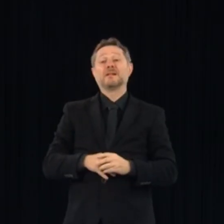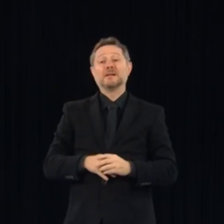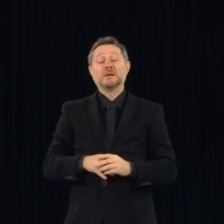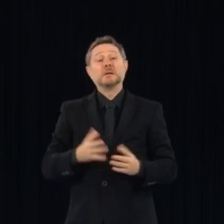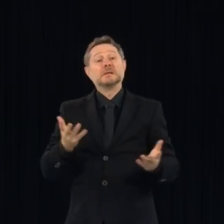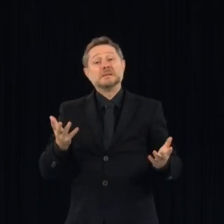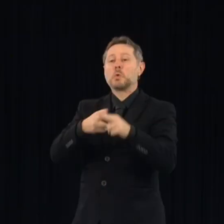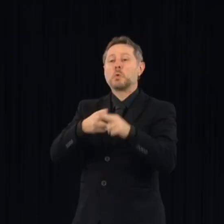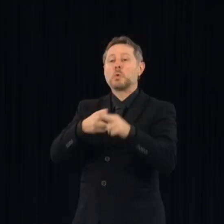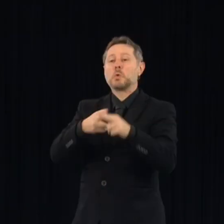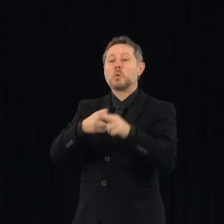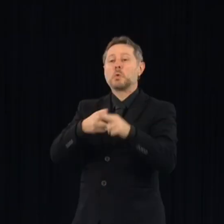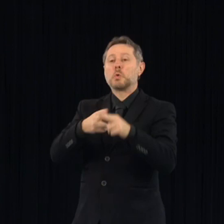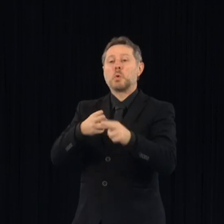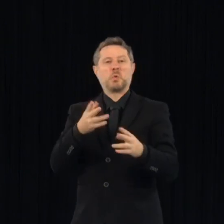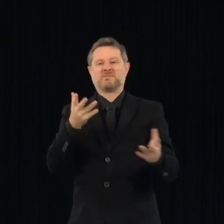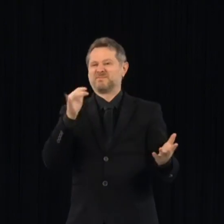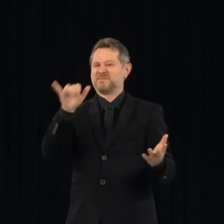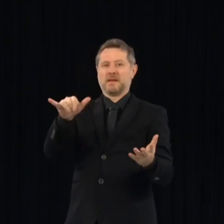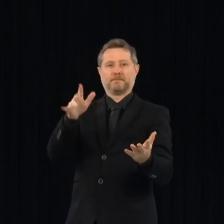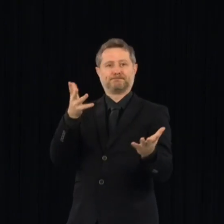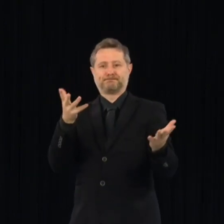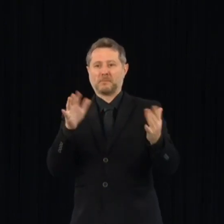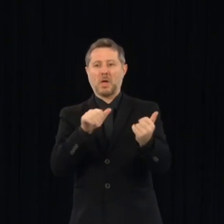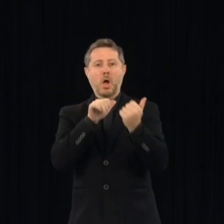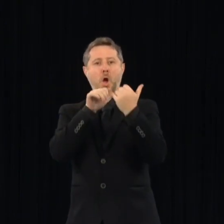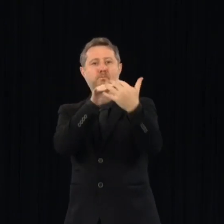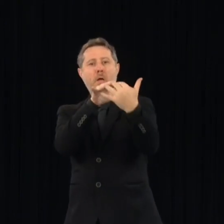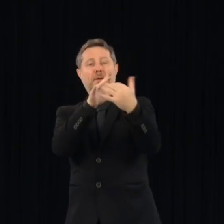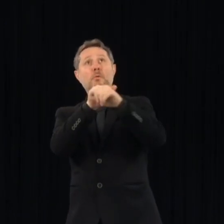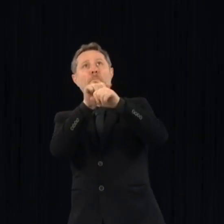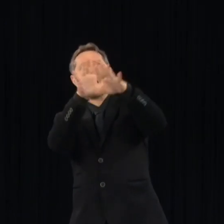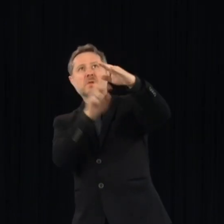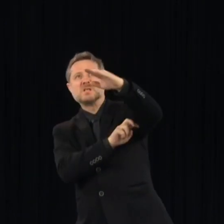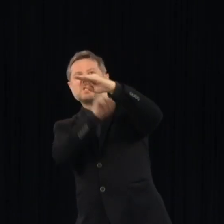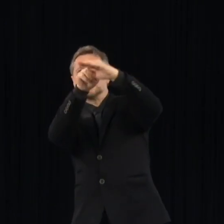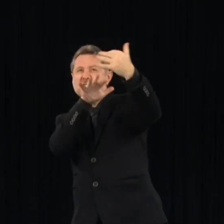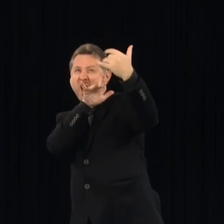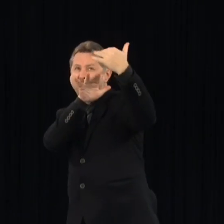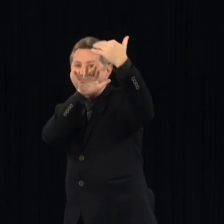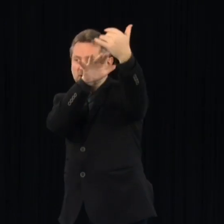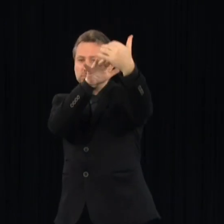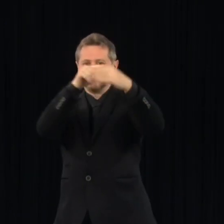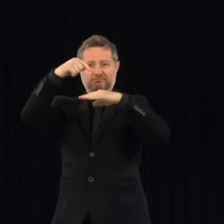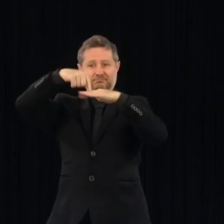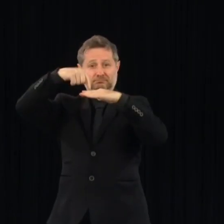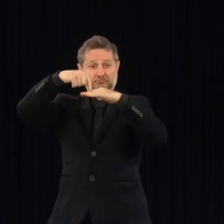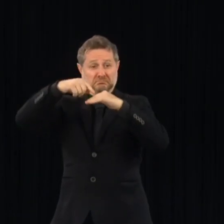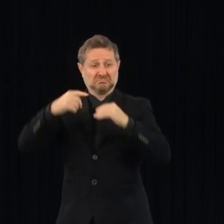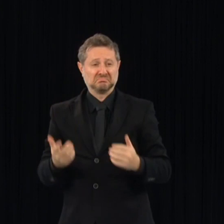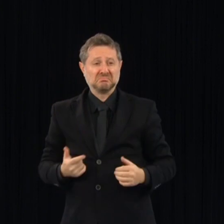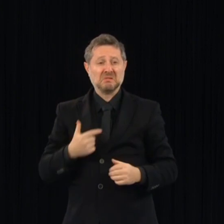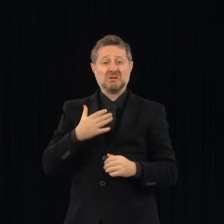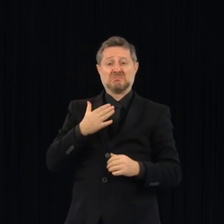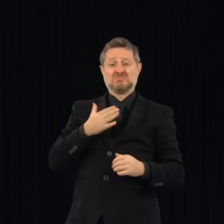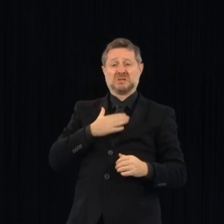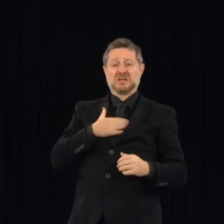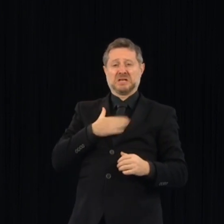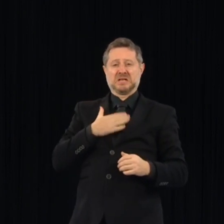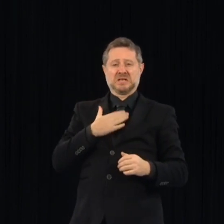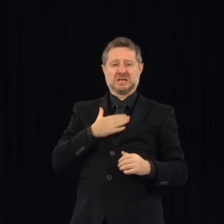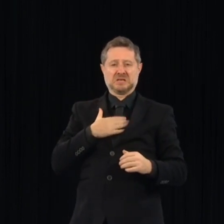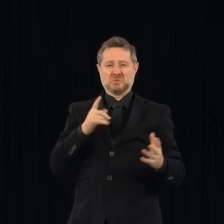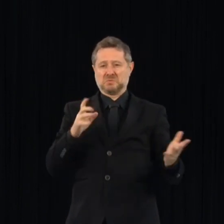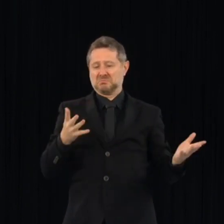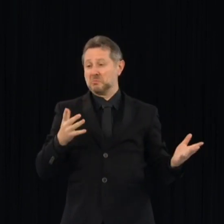We call that the battle of the mountaintop. At least I call it the battle of the mountaintop. Questions people keep asking, which